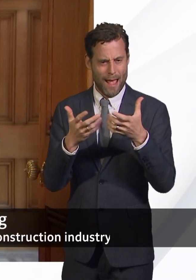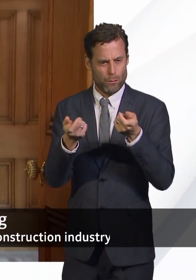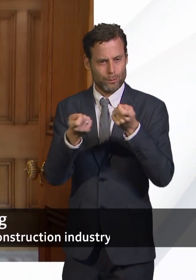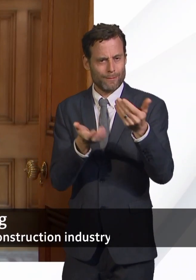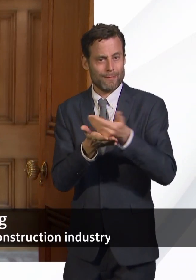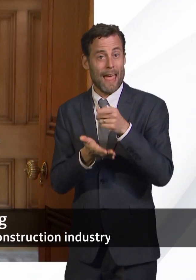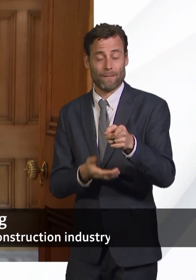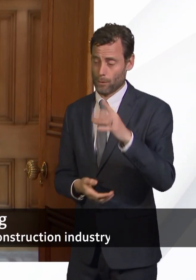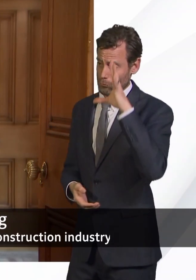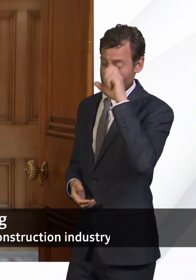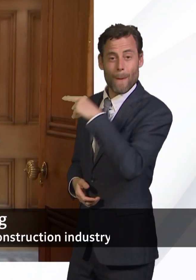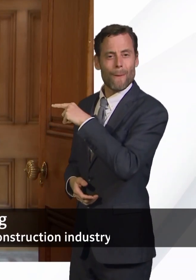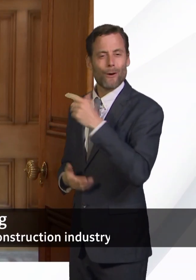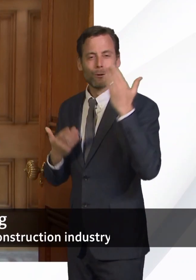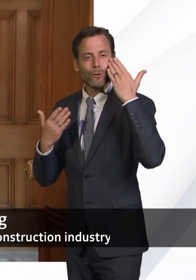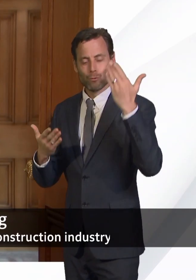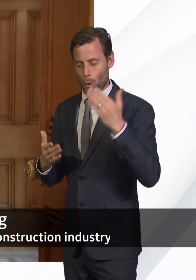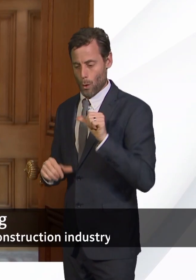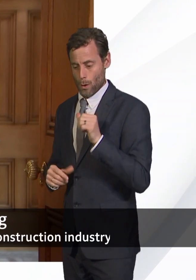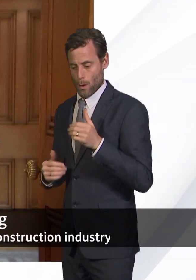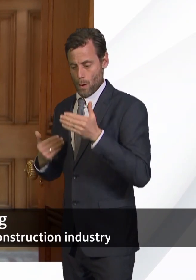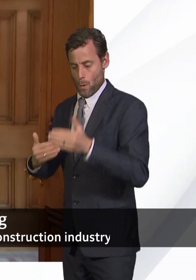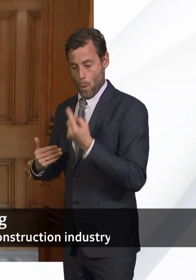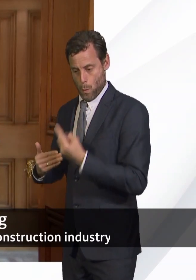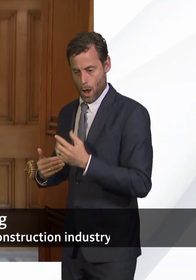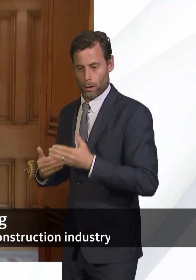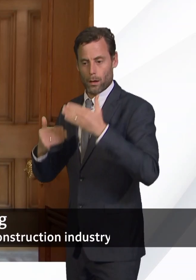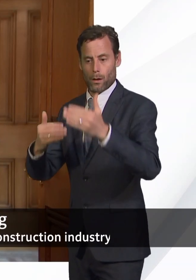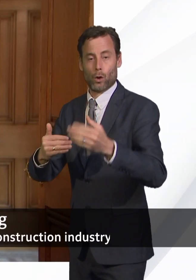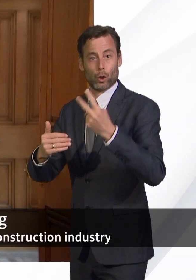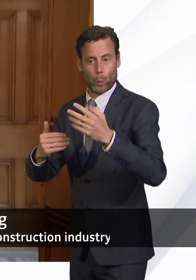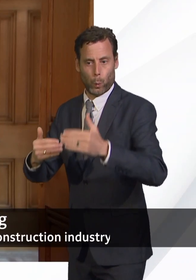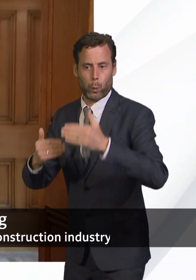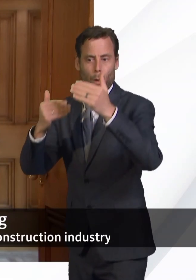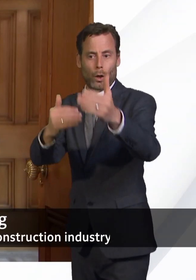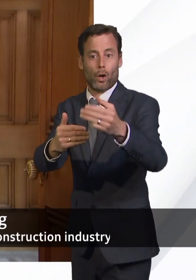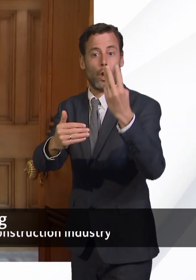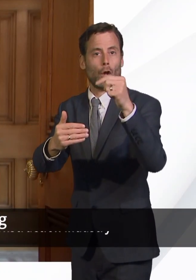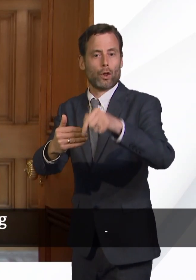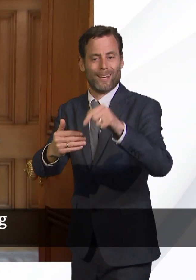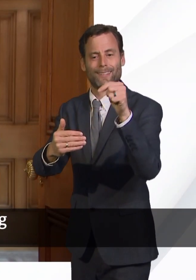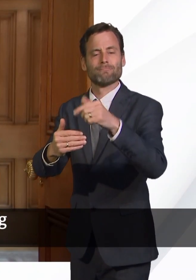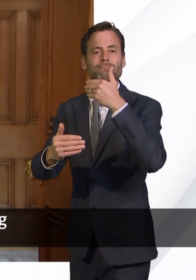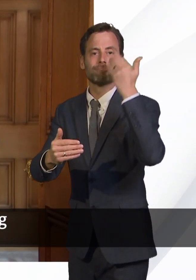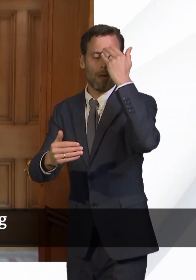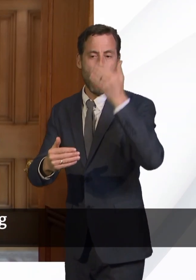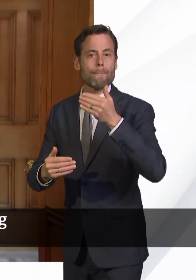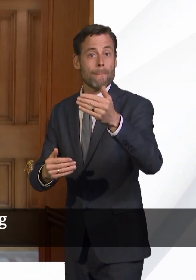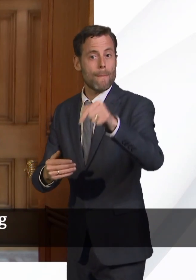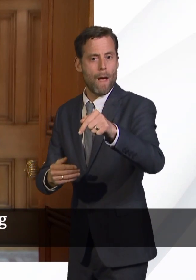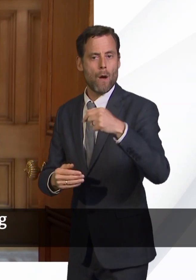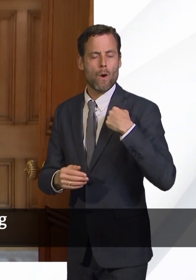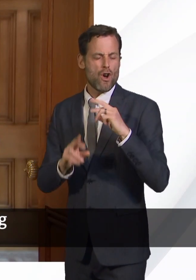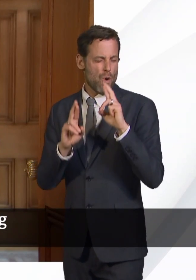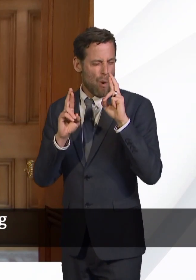out, we hope that that will be later this summer, but it is very conditional upon continuing to